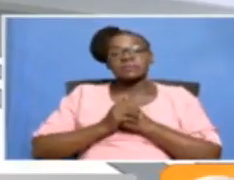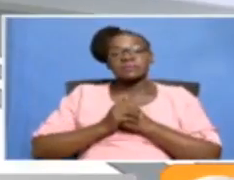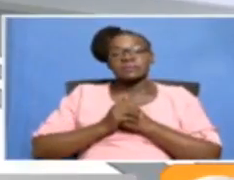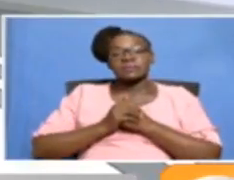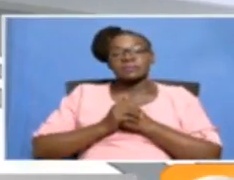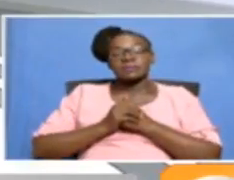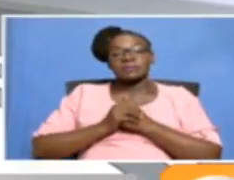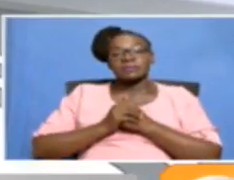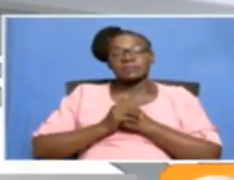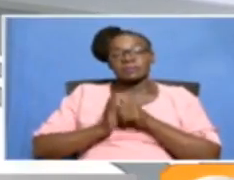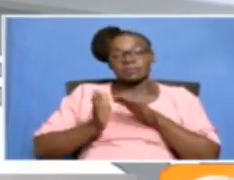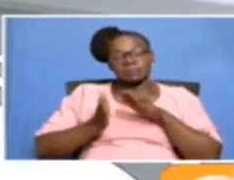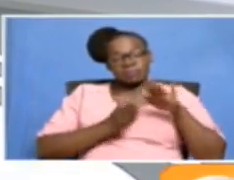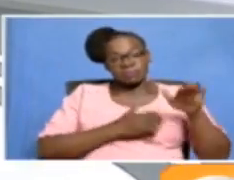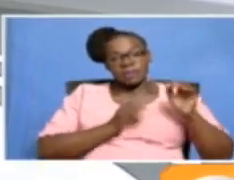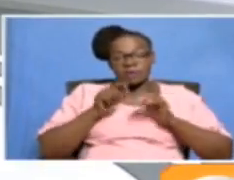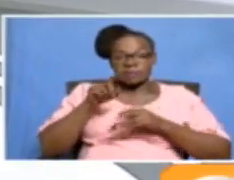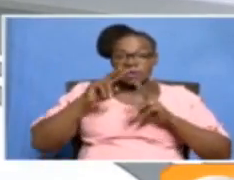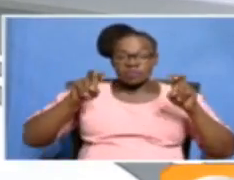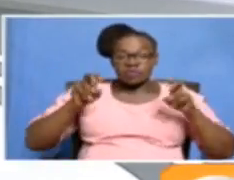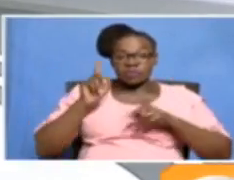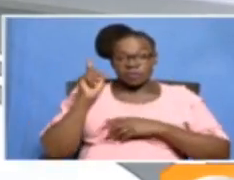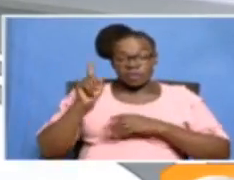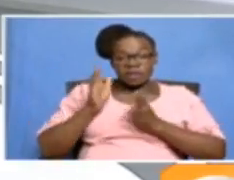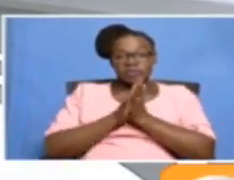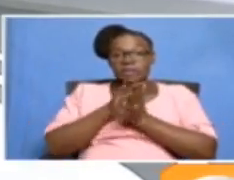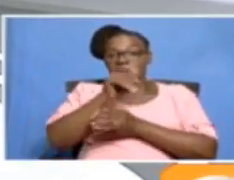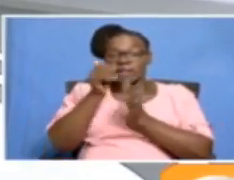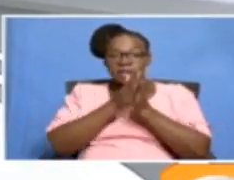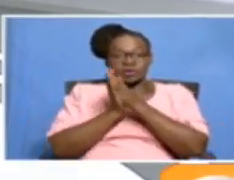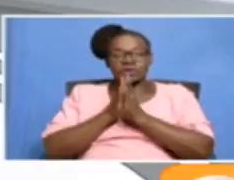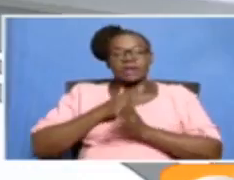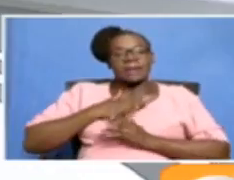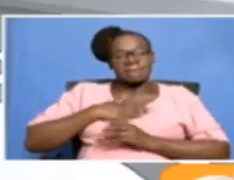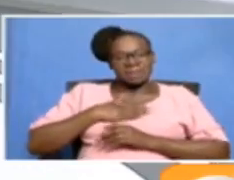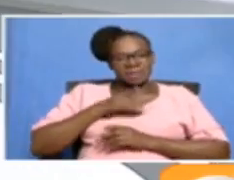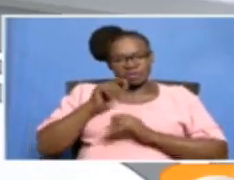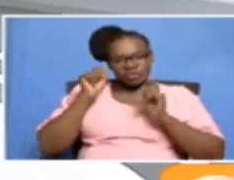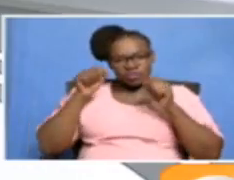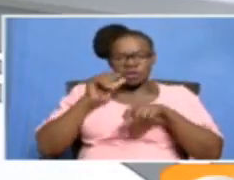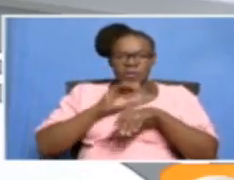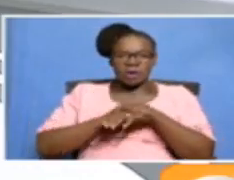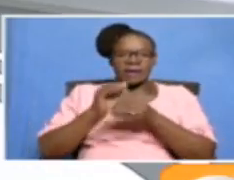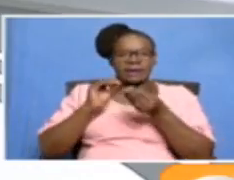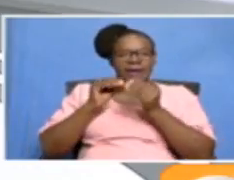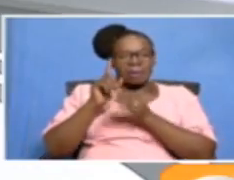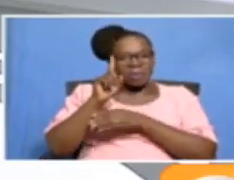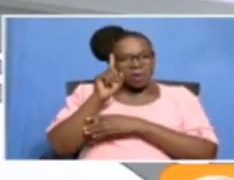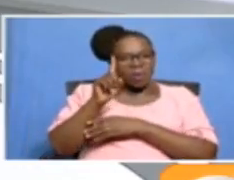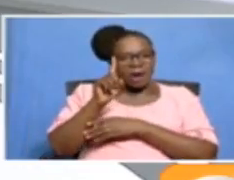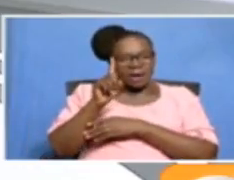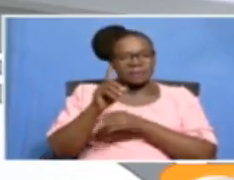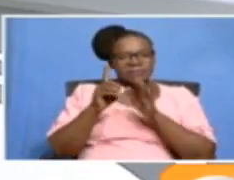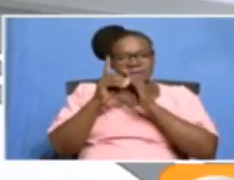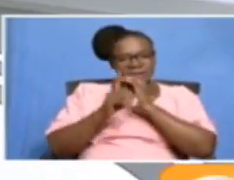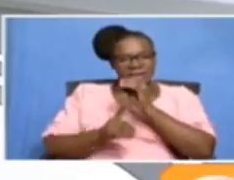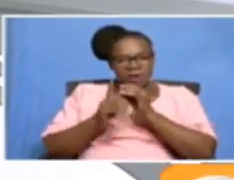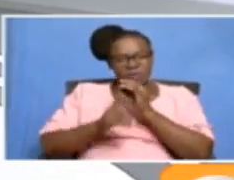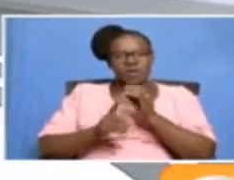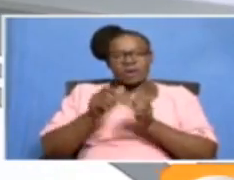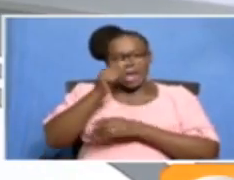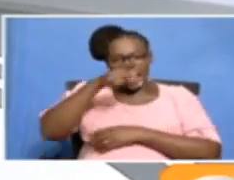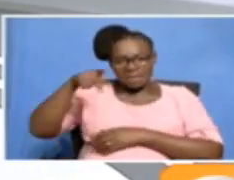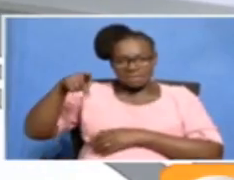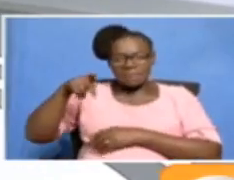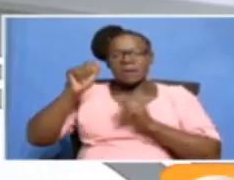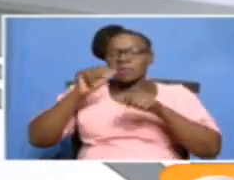All right, so if you're looking for these and other stories, please do make sure you, number one, download the VIUSASA app, because that's